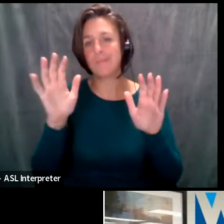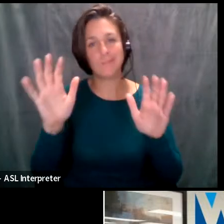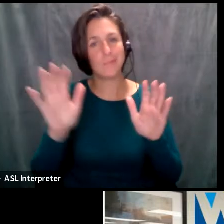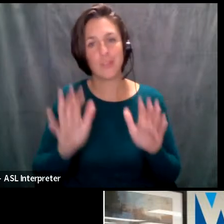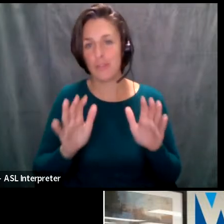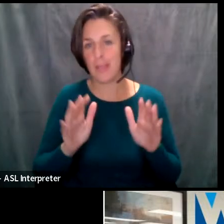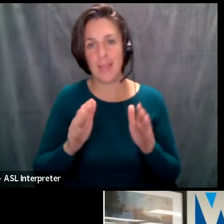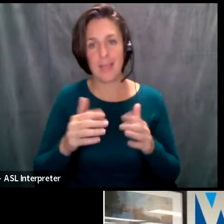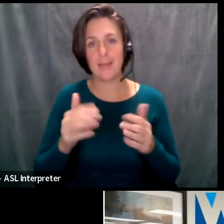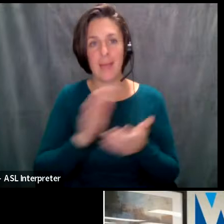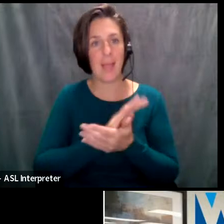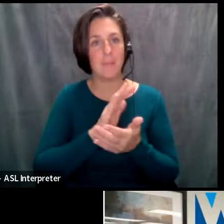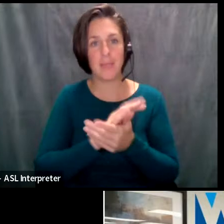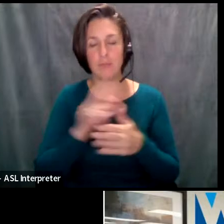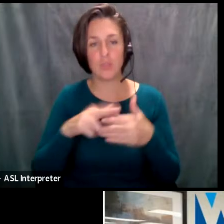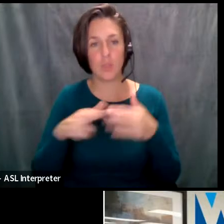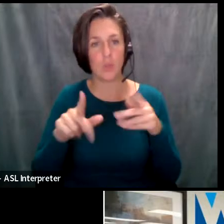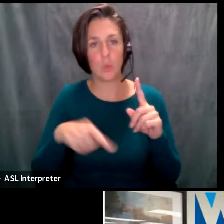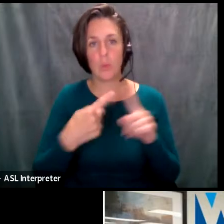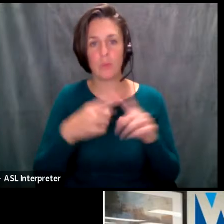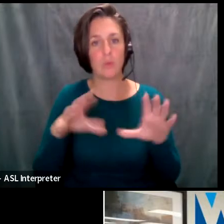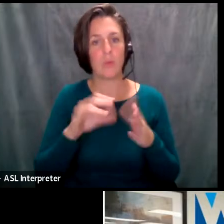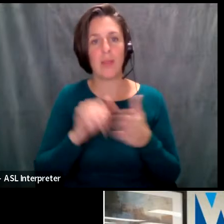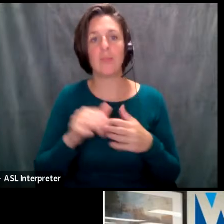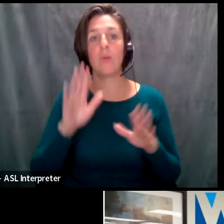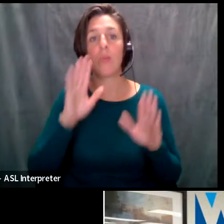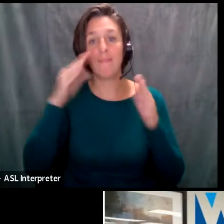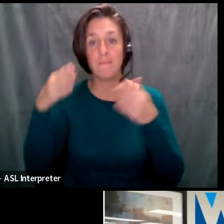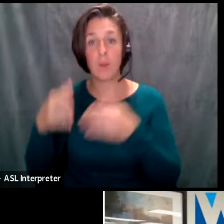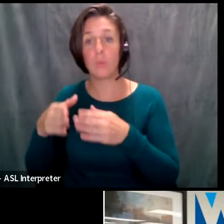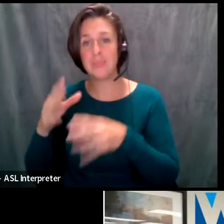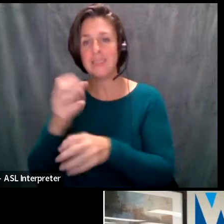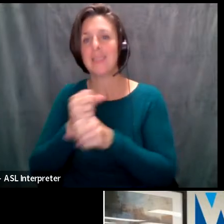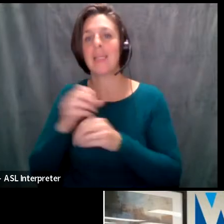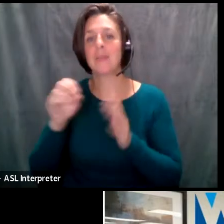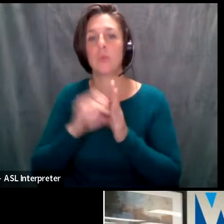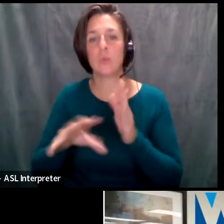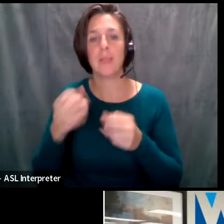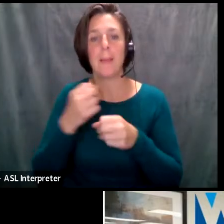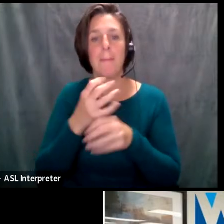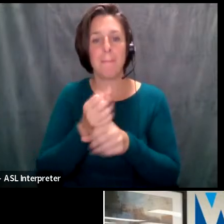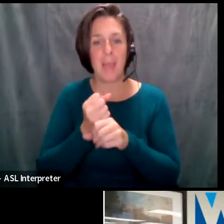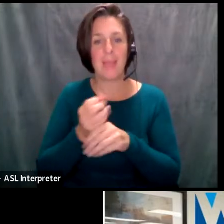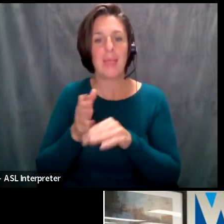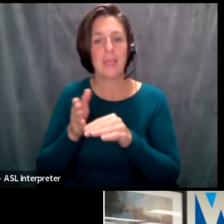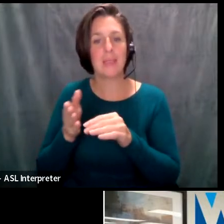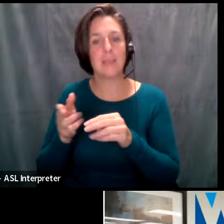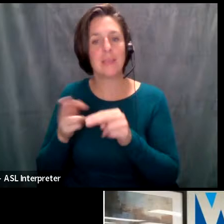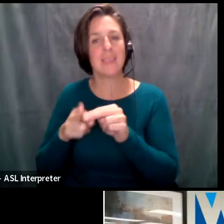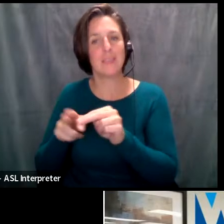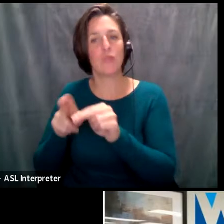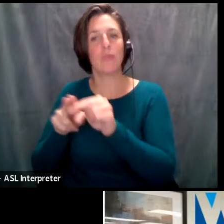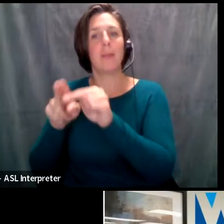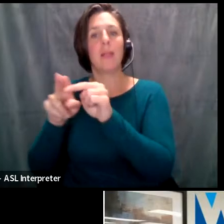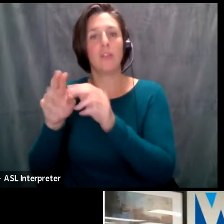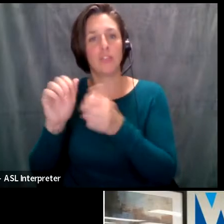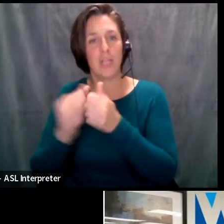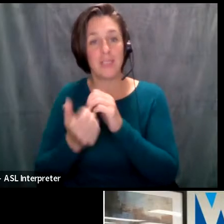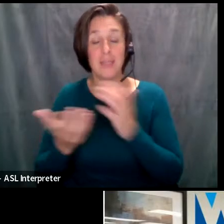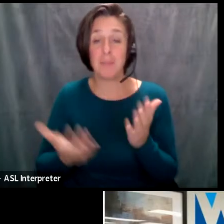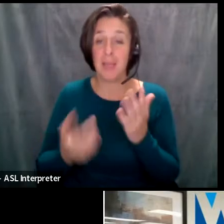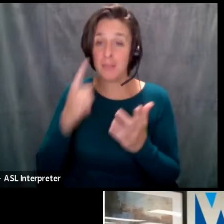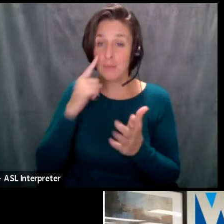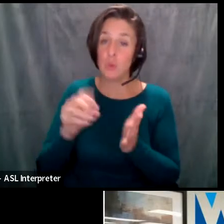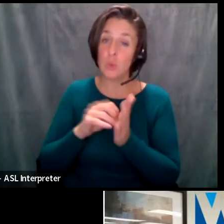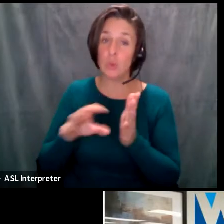we do that. So the focus is getting the students and making incremental changes. So, for example, a student that maybe has missed,